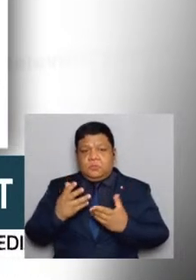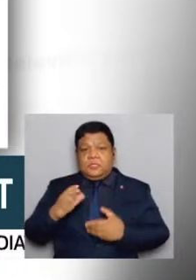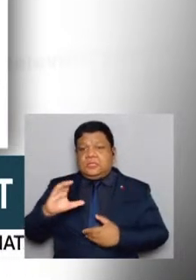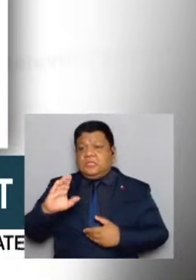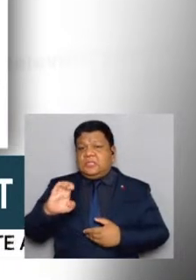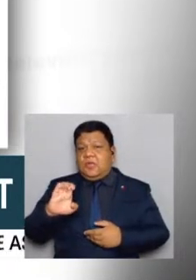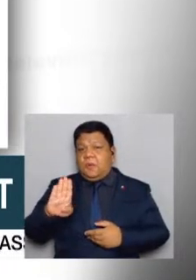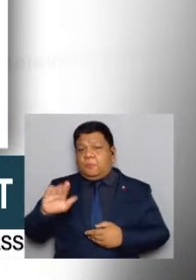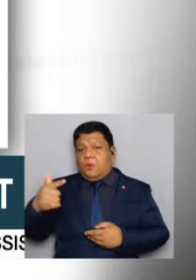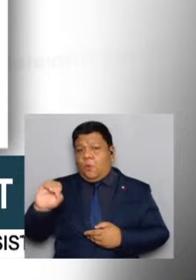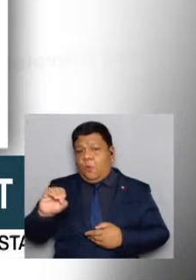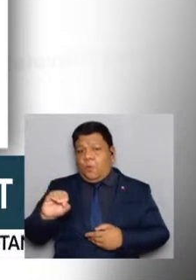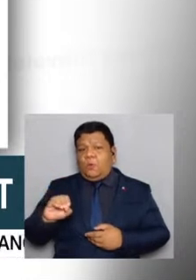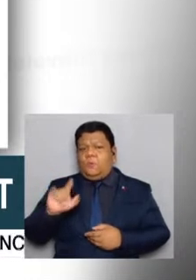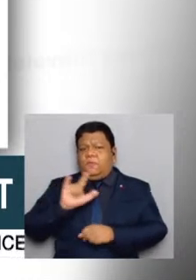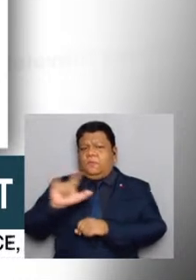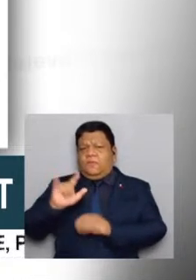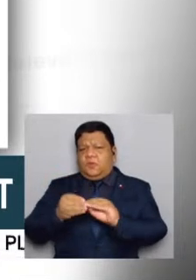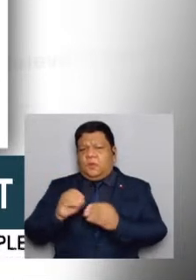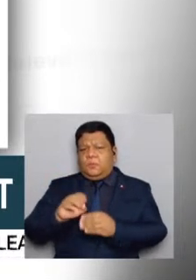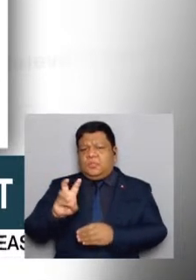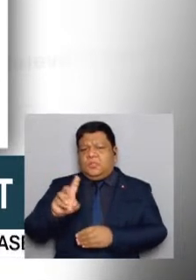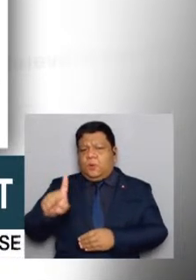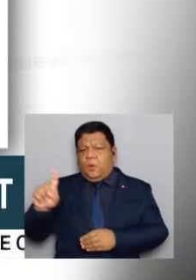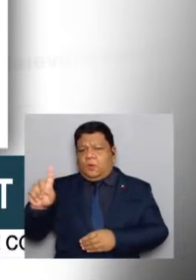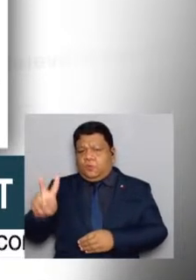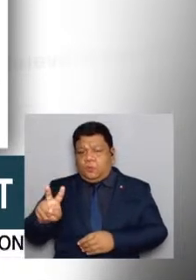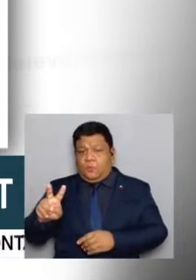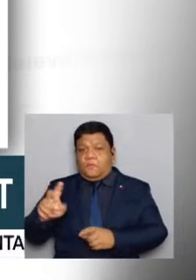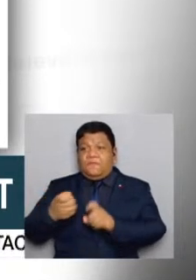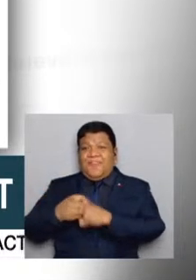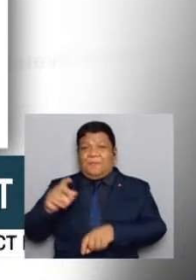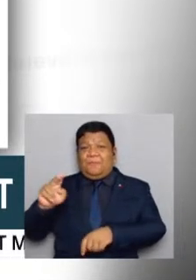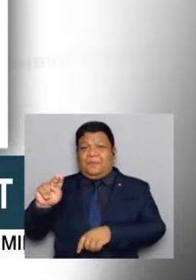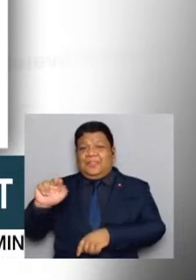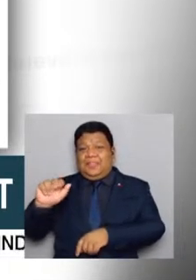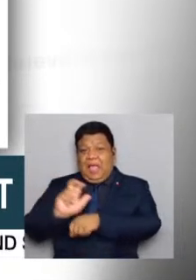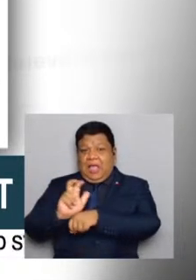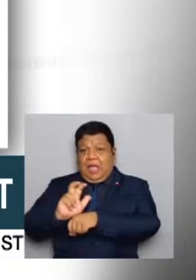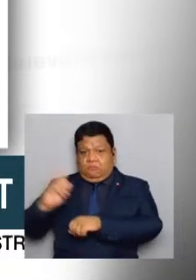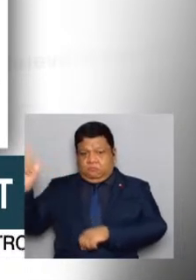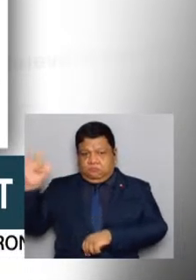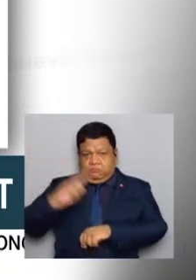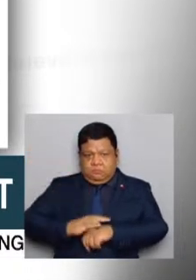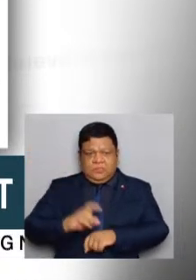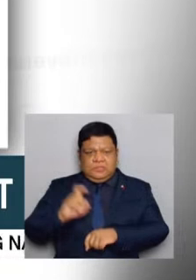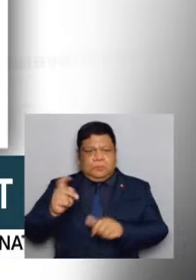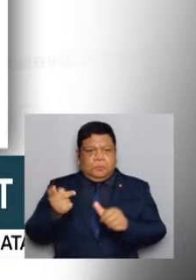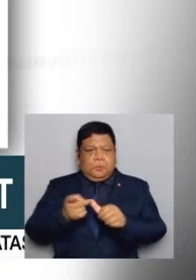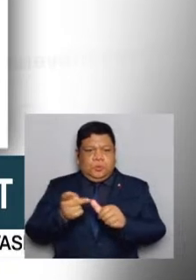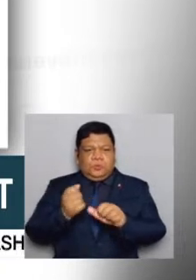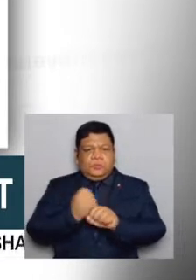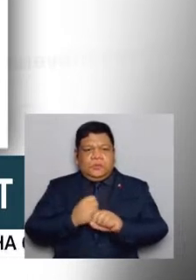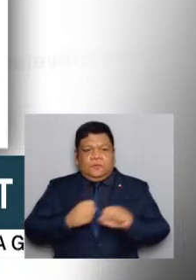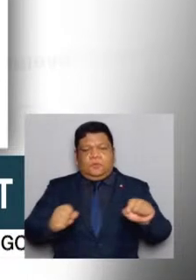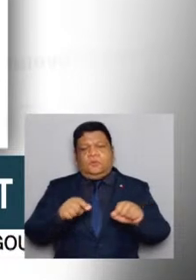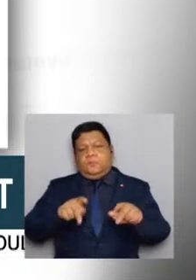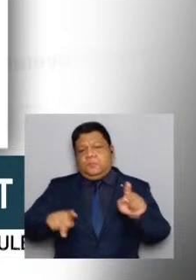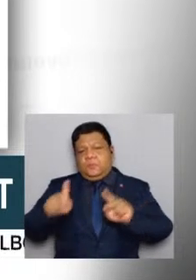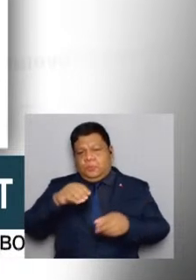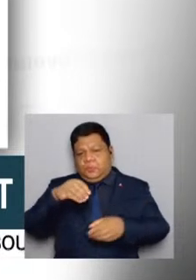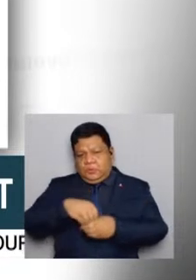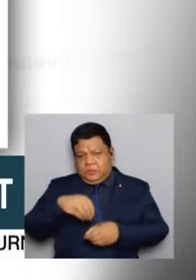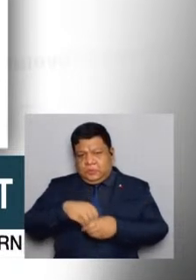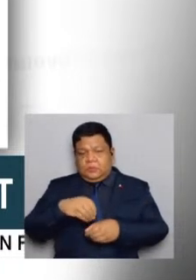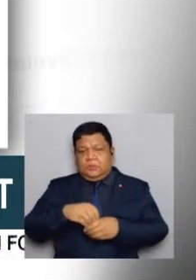flight DG6112 came from Naga. It added its immediate priority is to ensure the safety of its